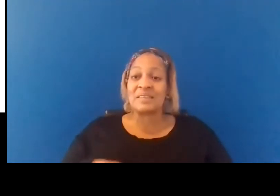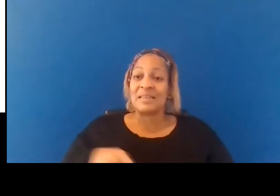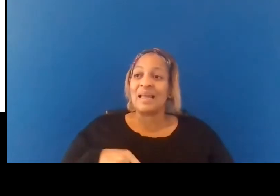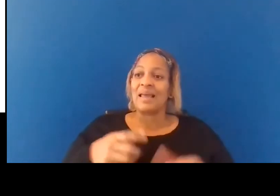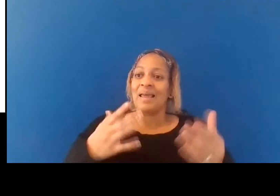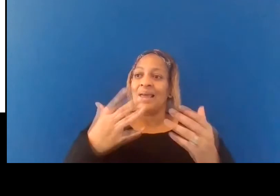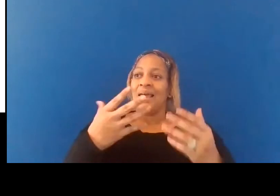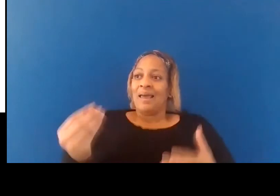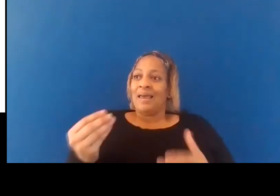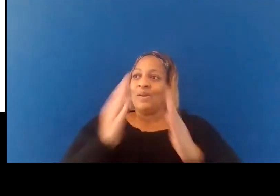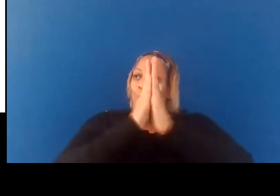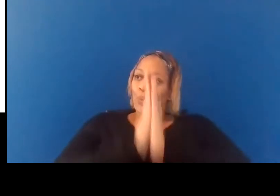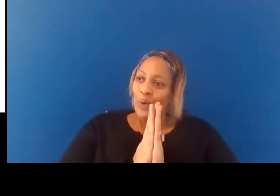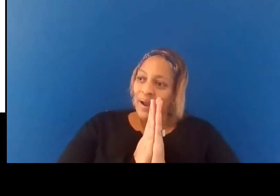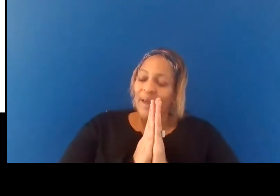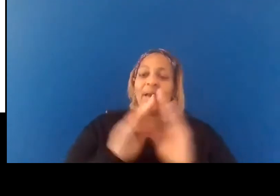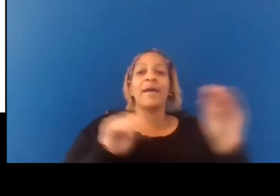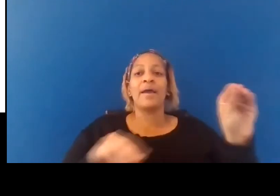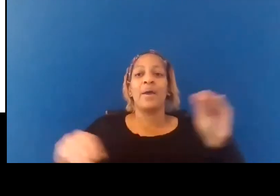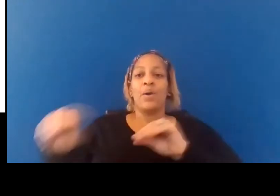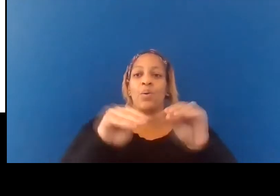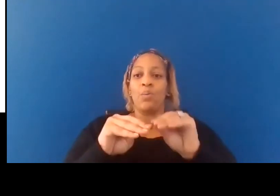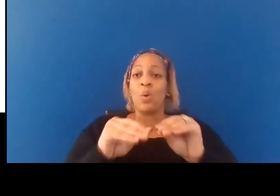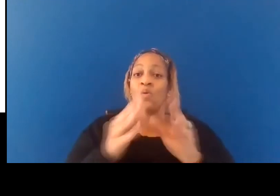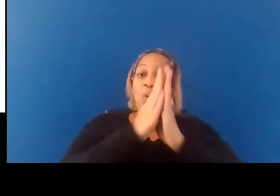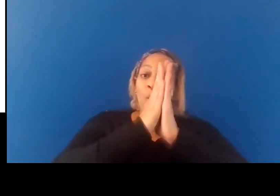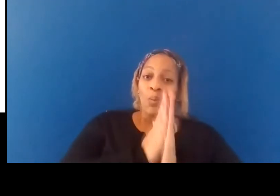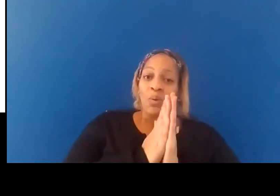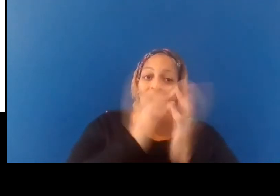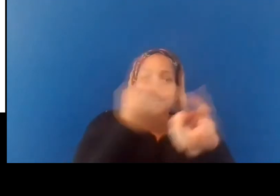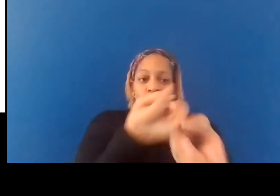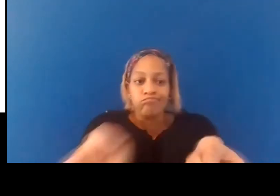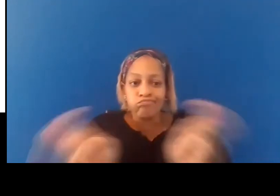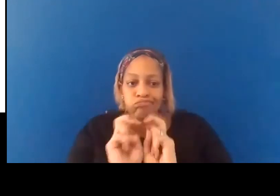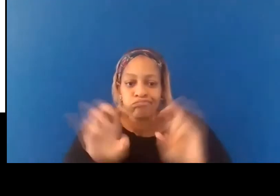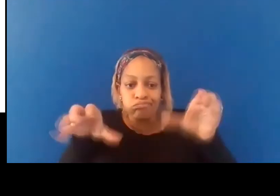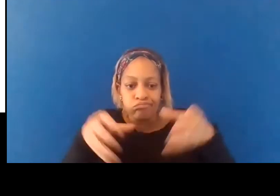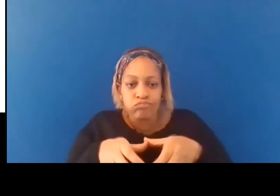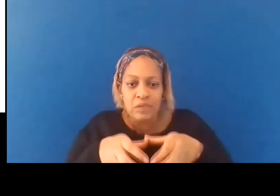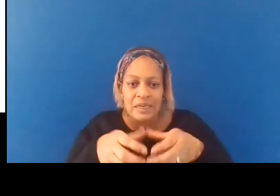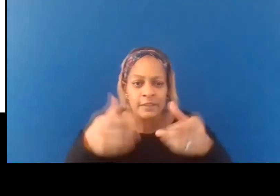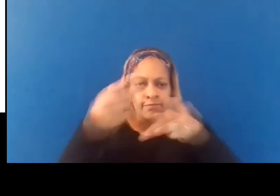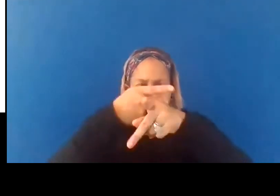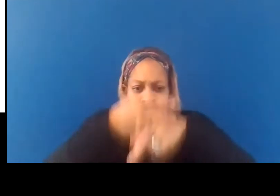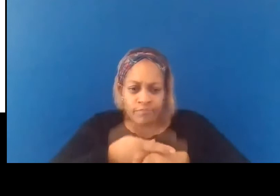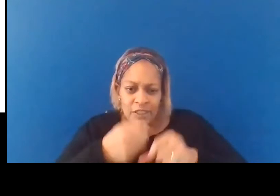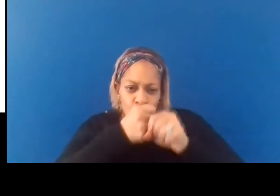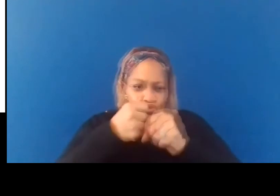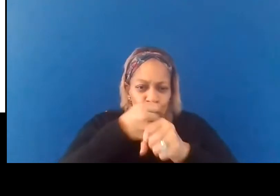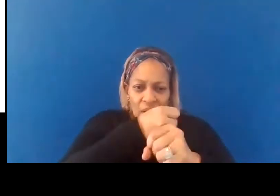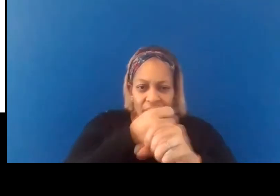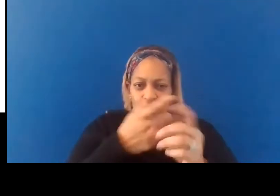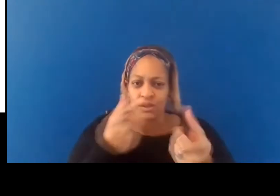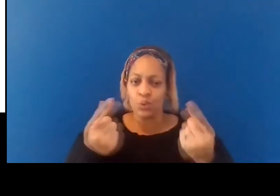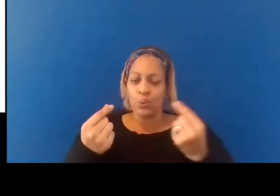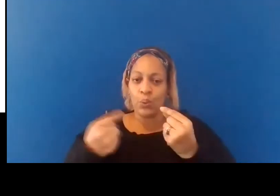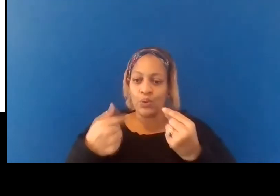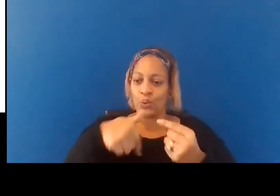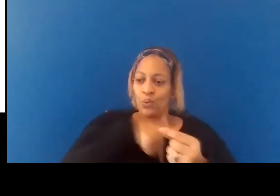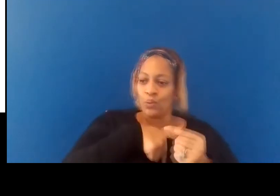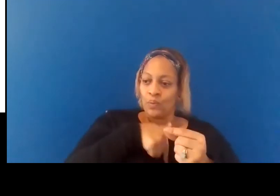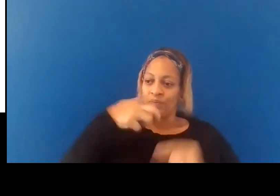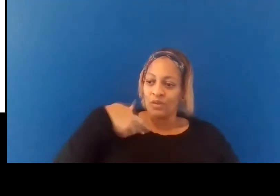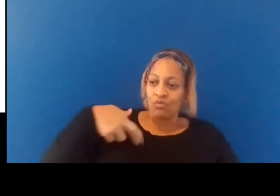feet. Pray and get together with a group of like-minded people and strategize on what are we as spiritual, as